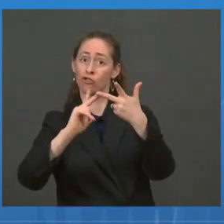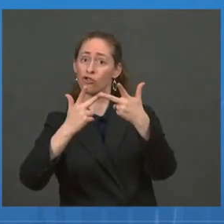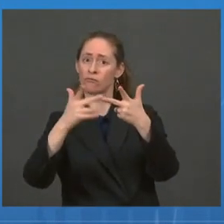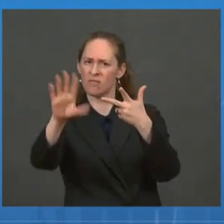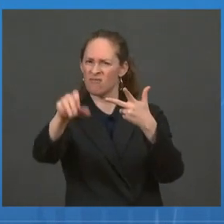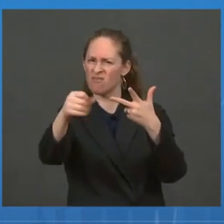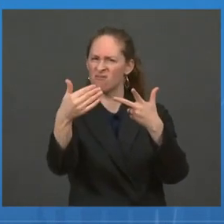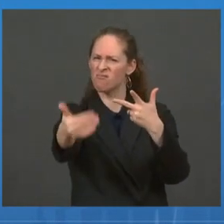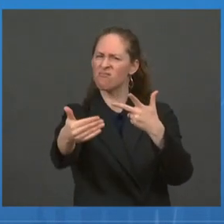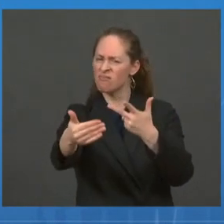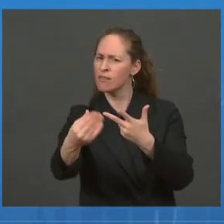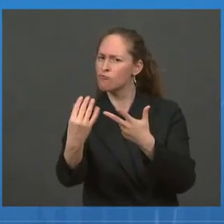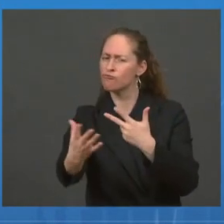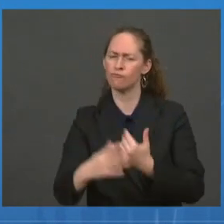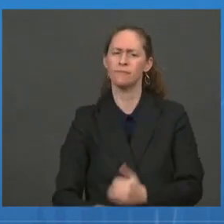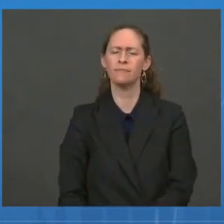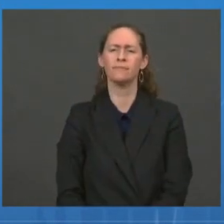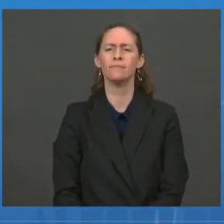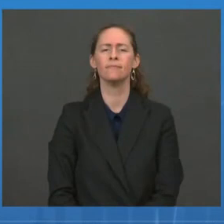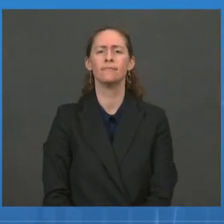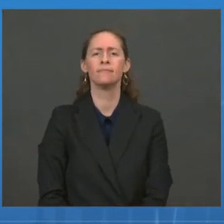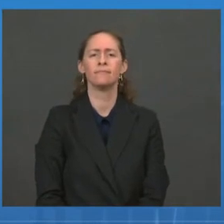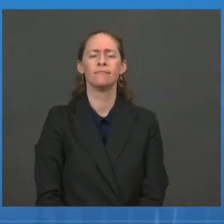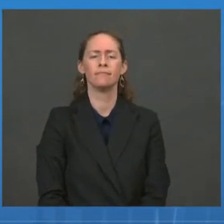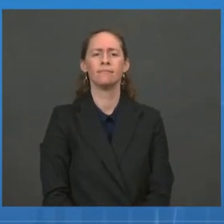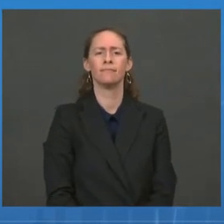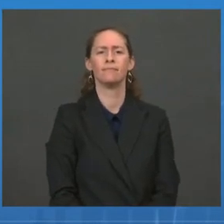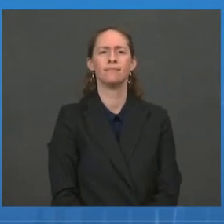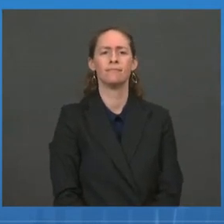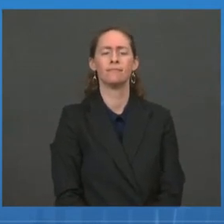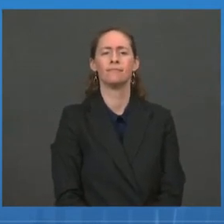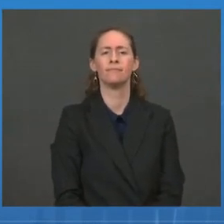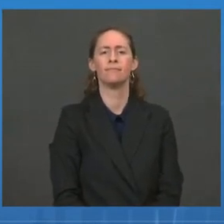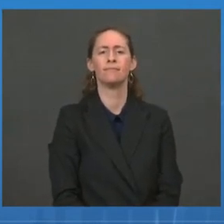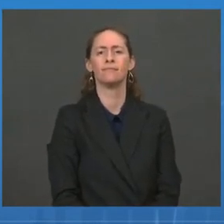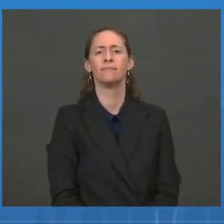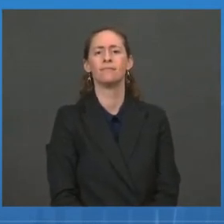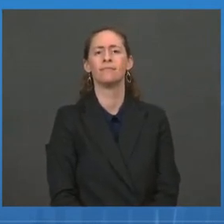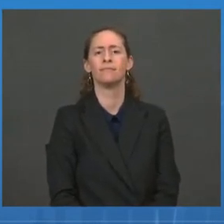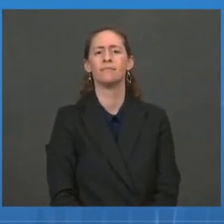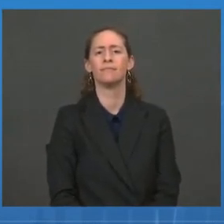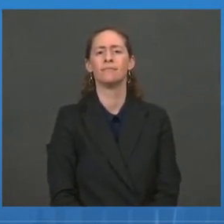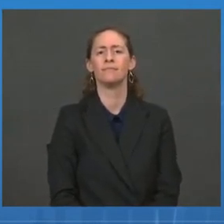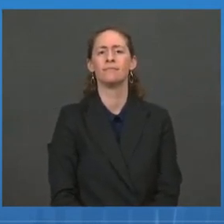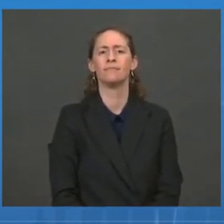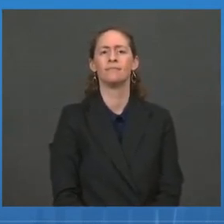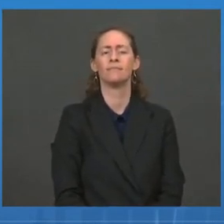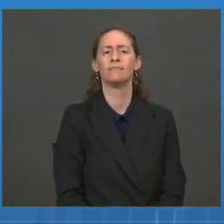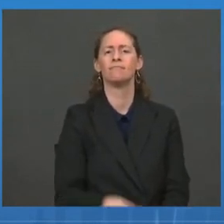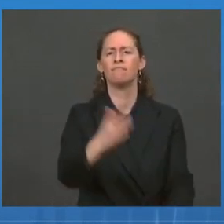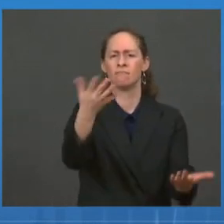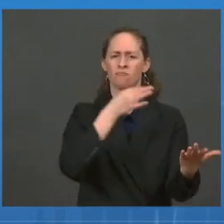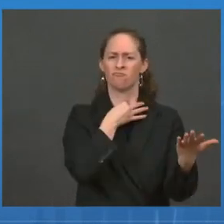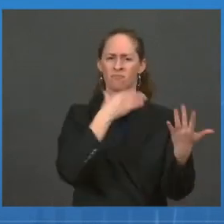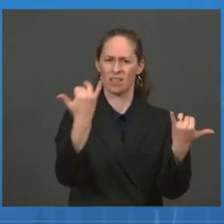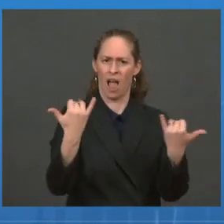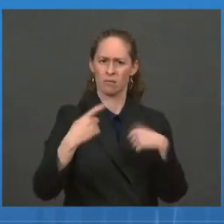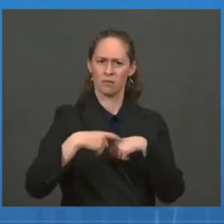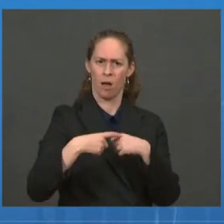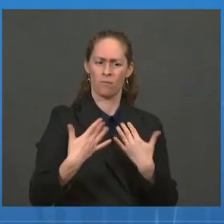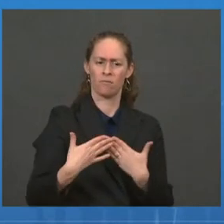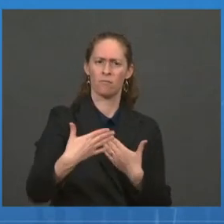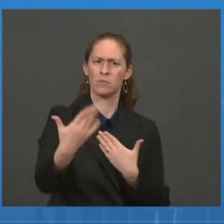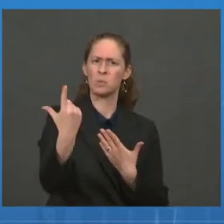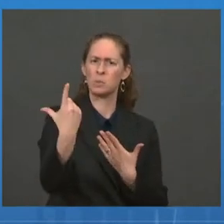time uh to learn more about the variant and prepare but thank you jeff thank you caitlin well one of the things you